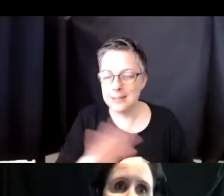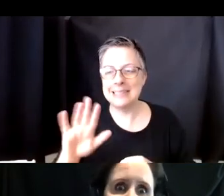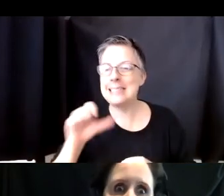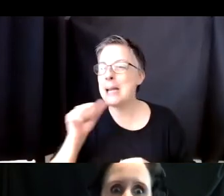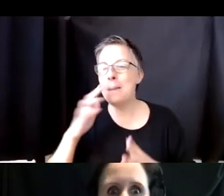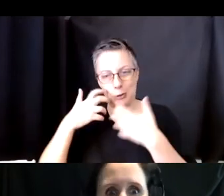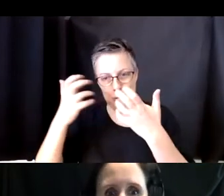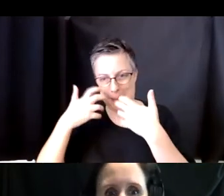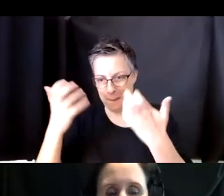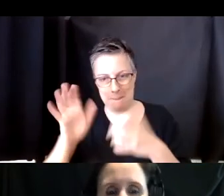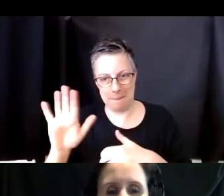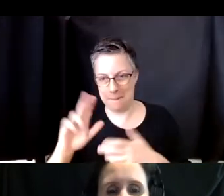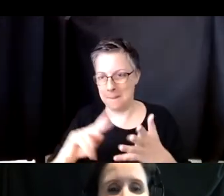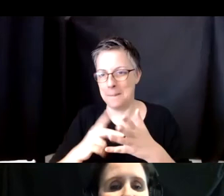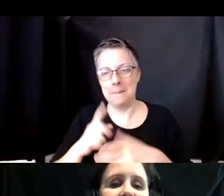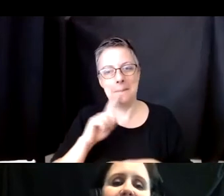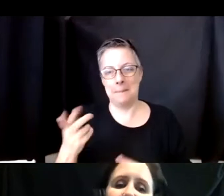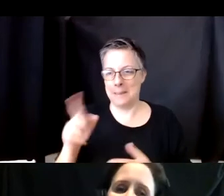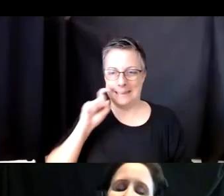actually screaming.